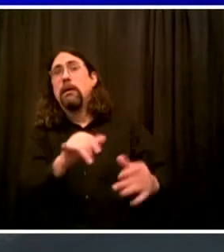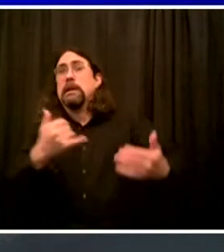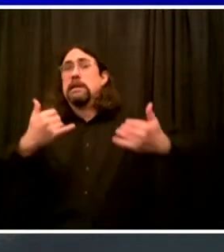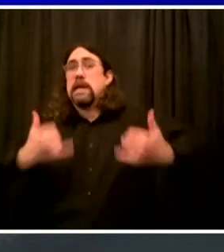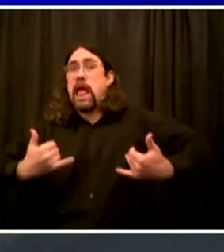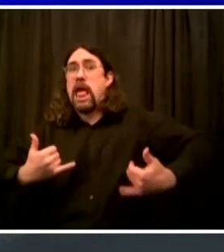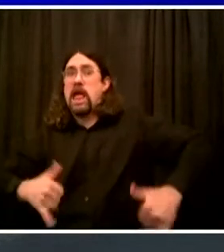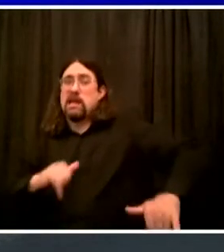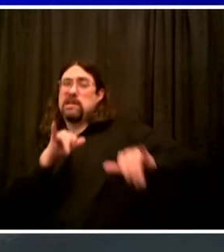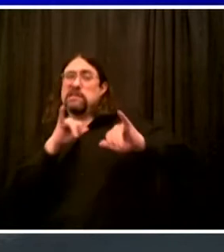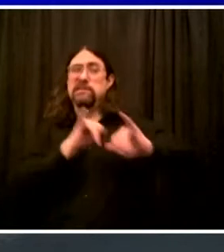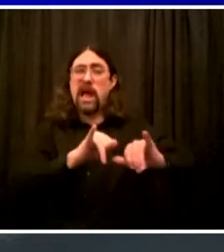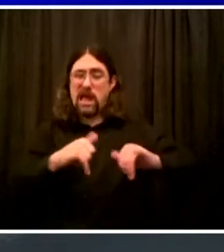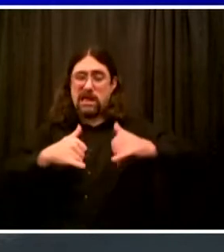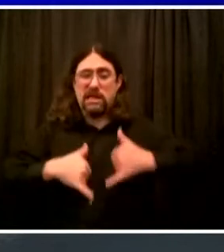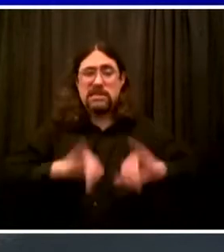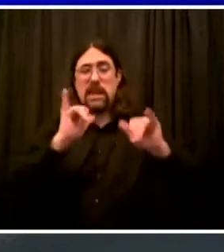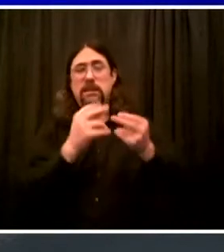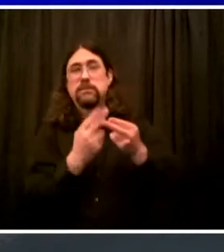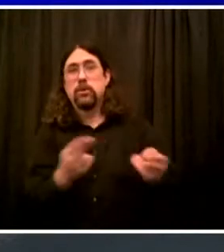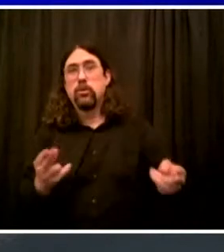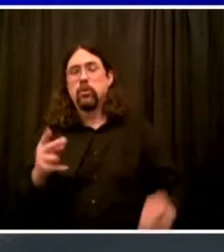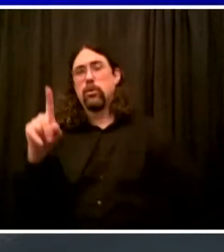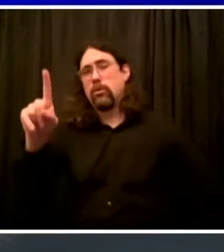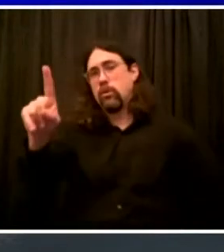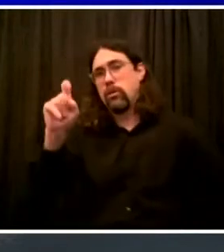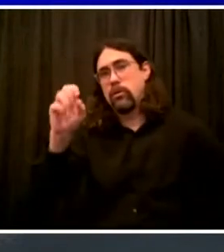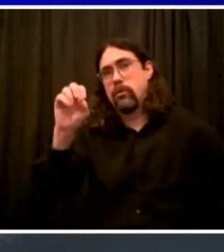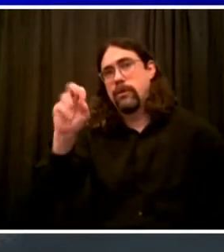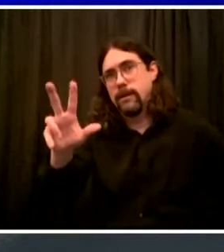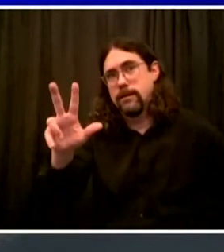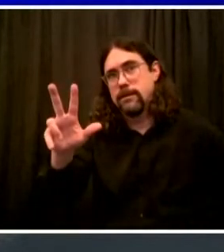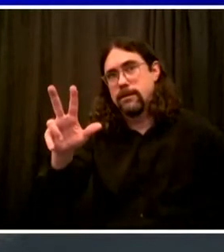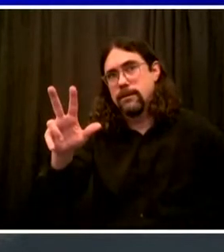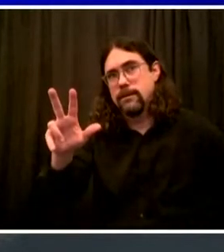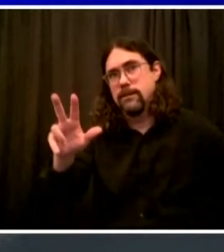individuals who were living on the street have come in and stayed in so far.